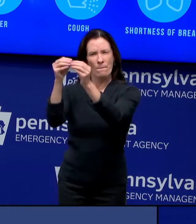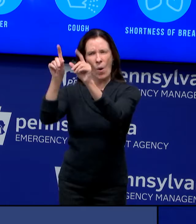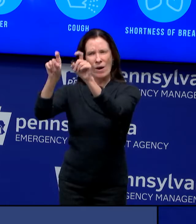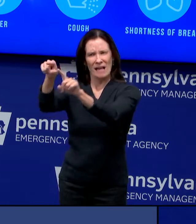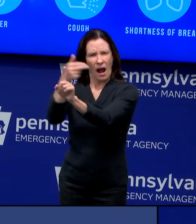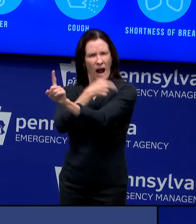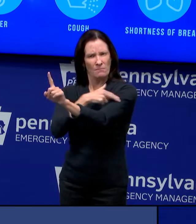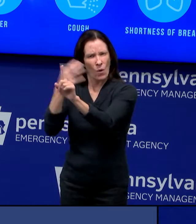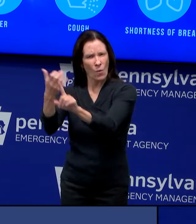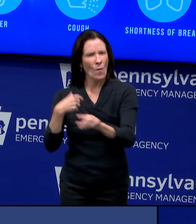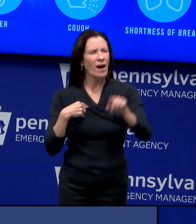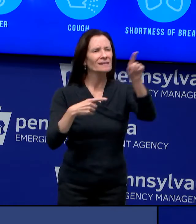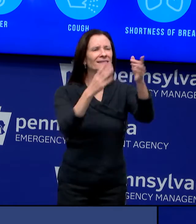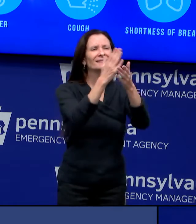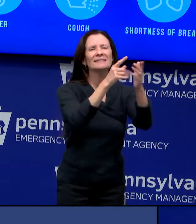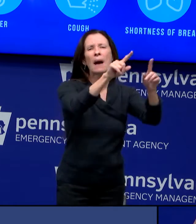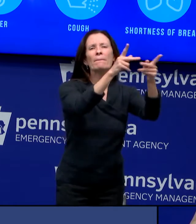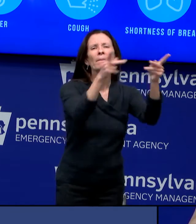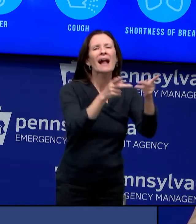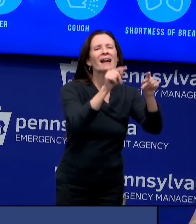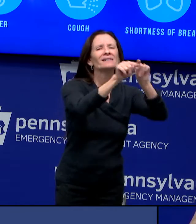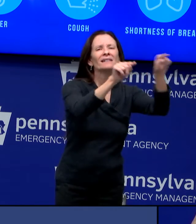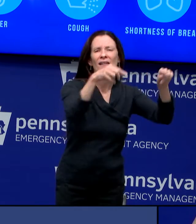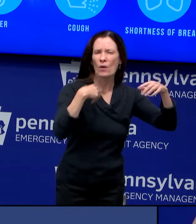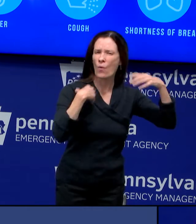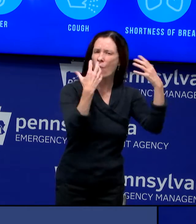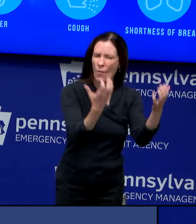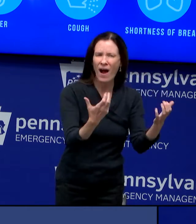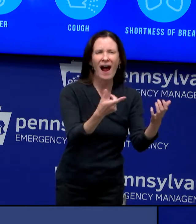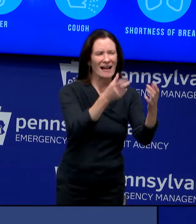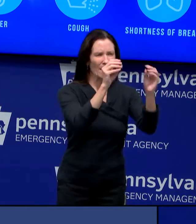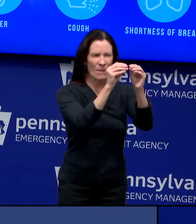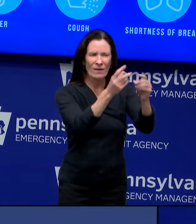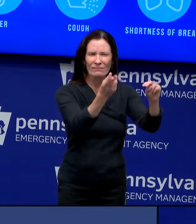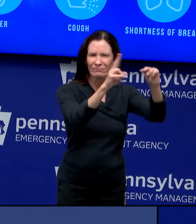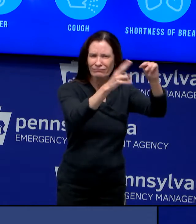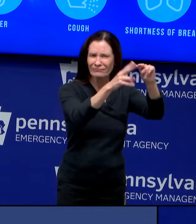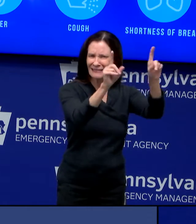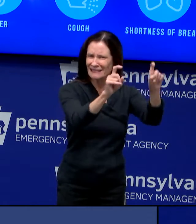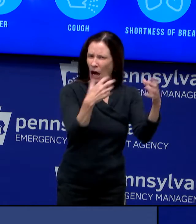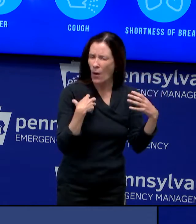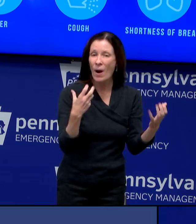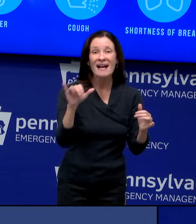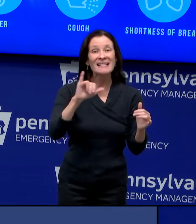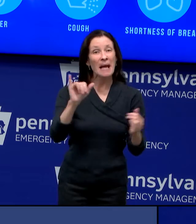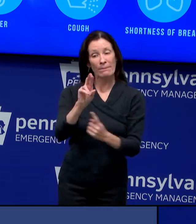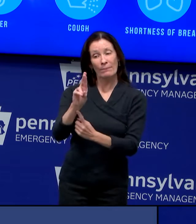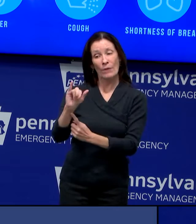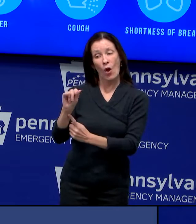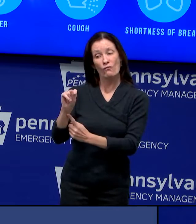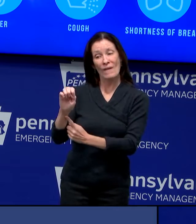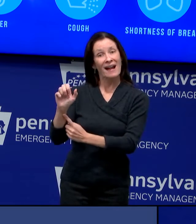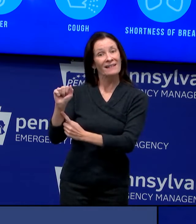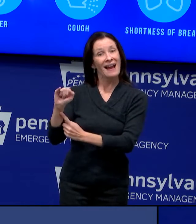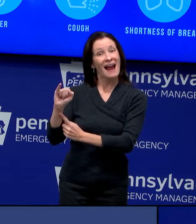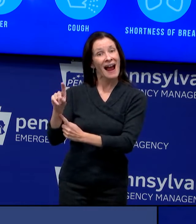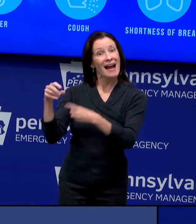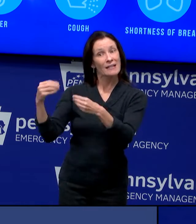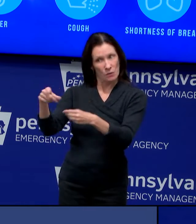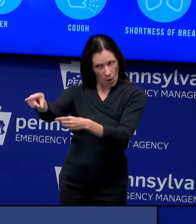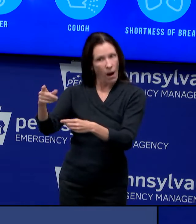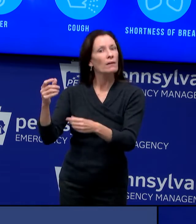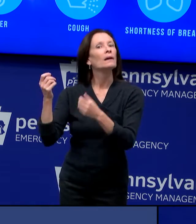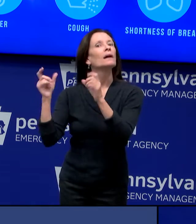and partnering with Rite Aid and perhaps other businesses to be able to do testing. We've discussed